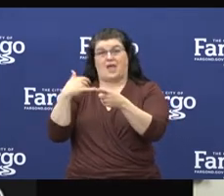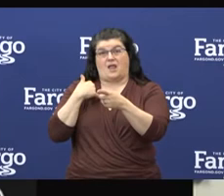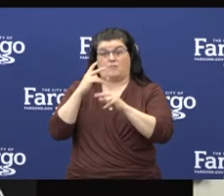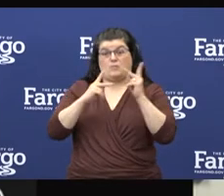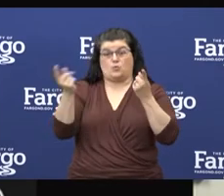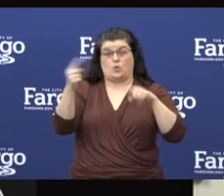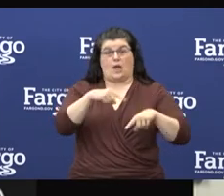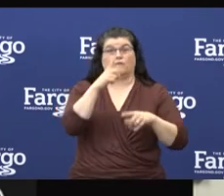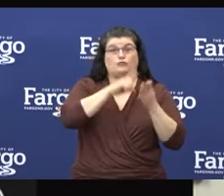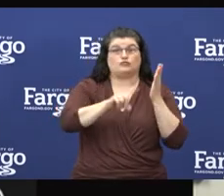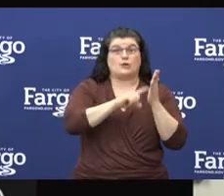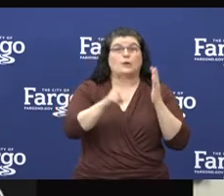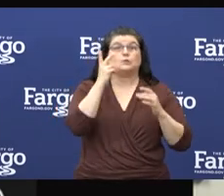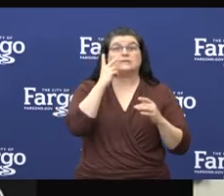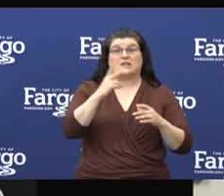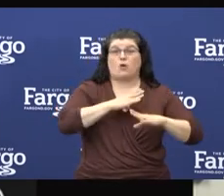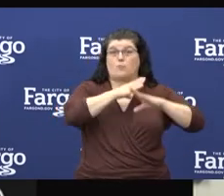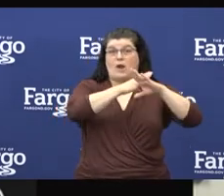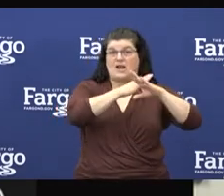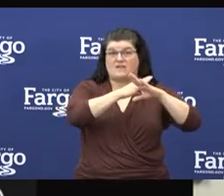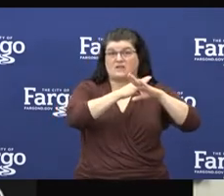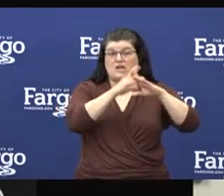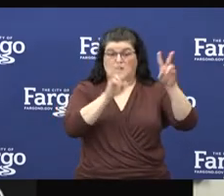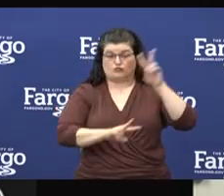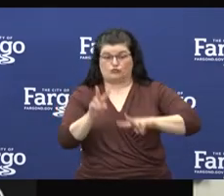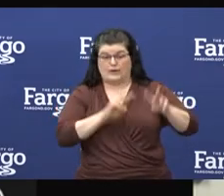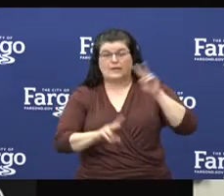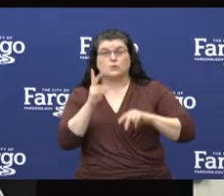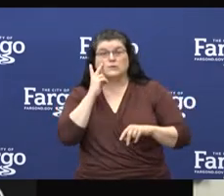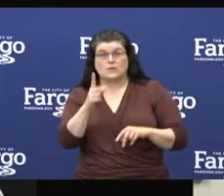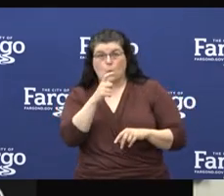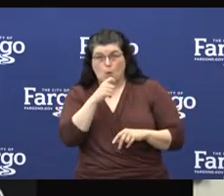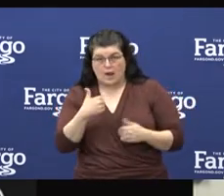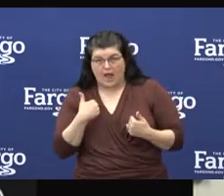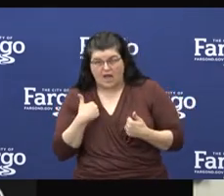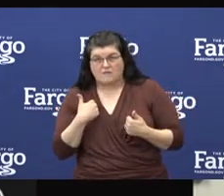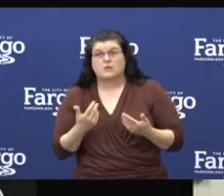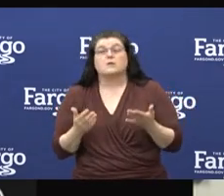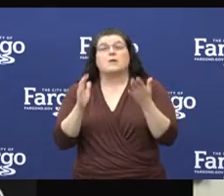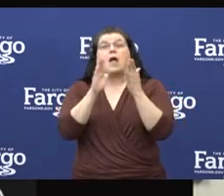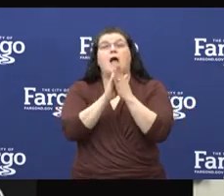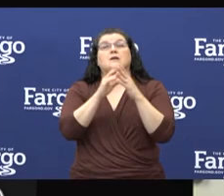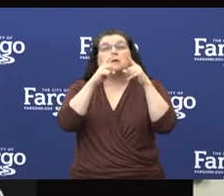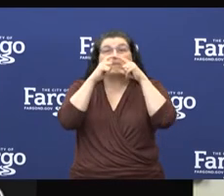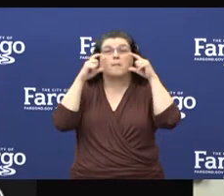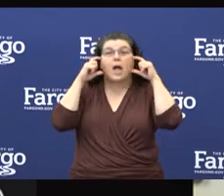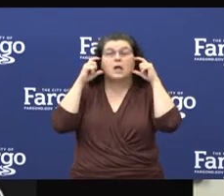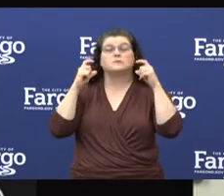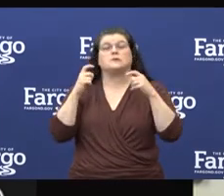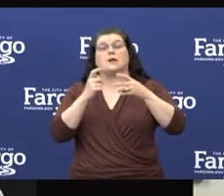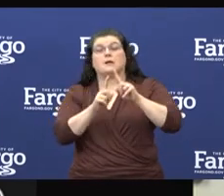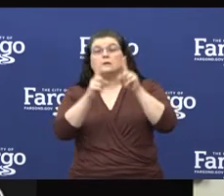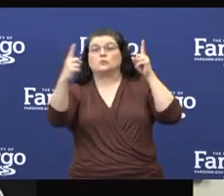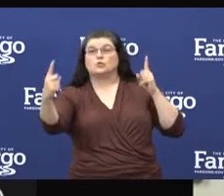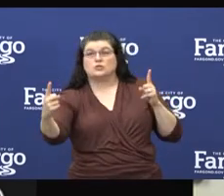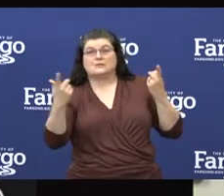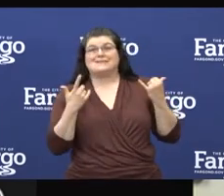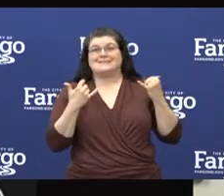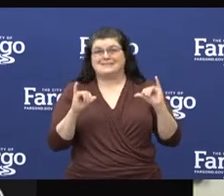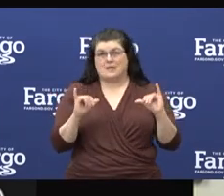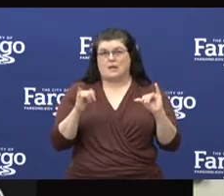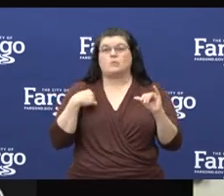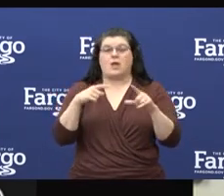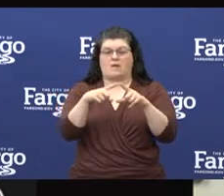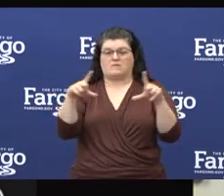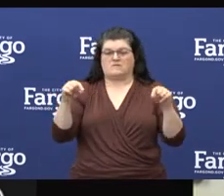preventive screenings. Our safety measures, masking and social distancing guidelines, signs and building